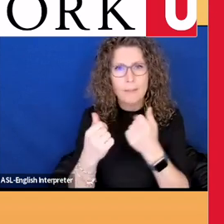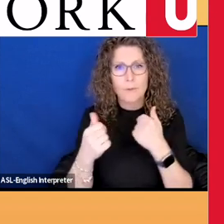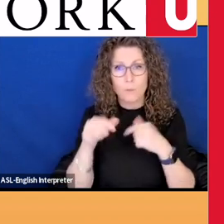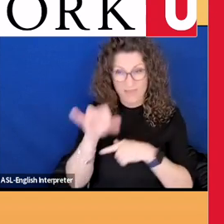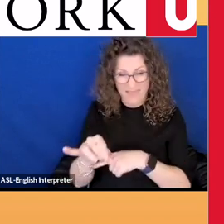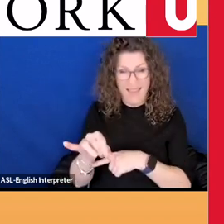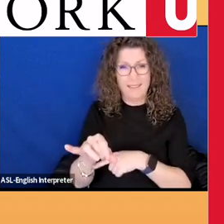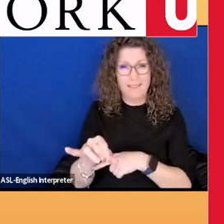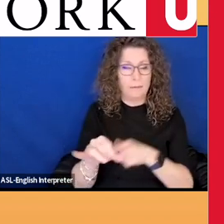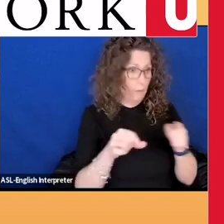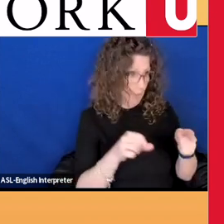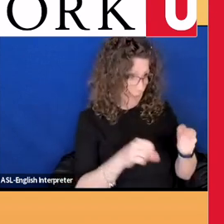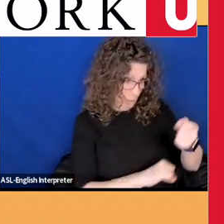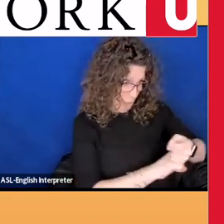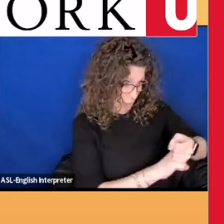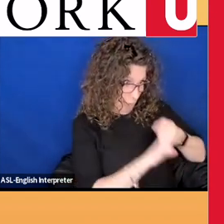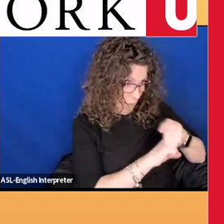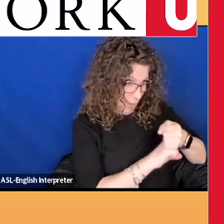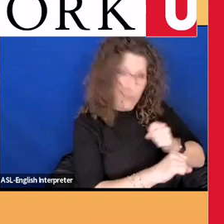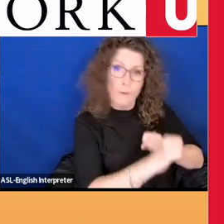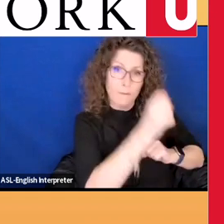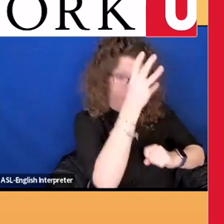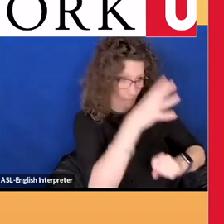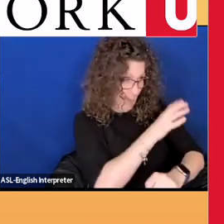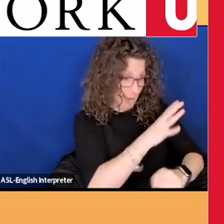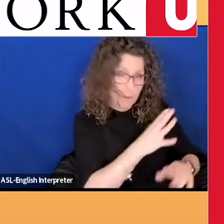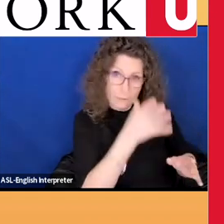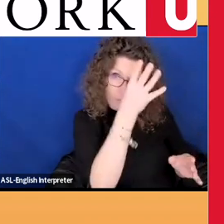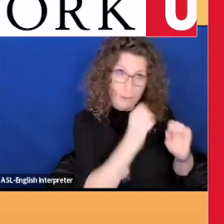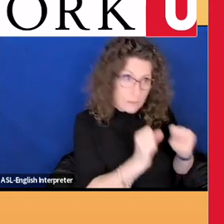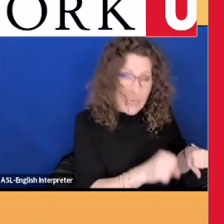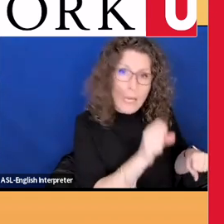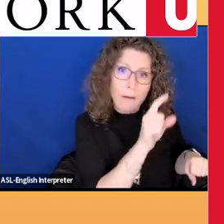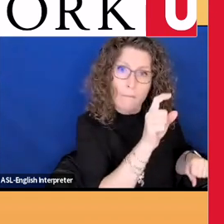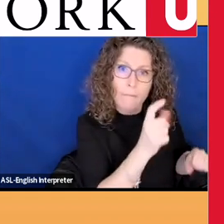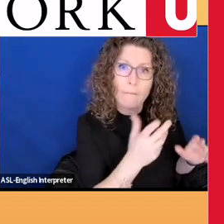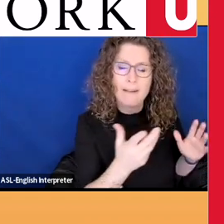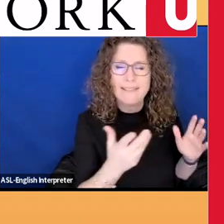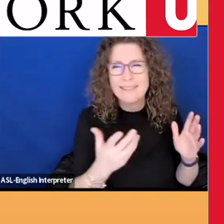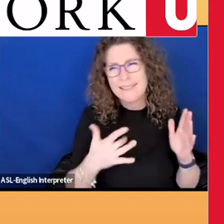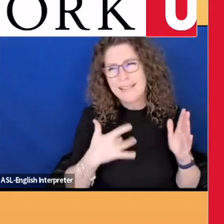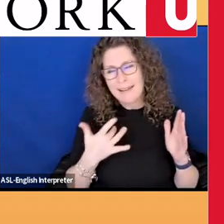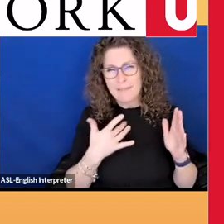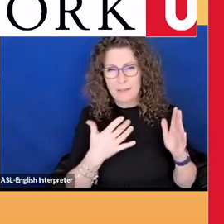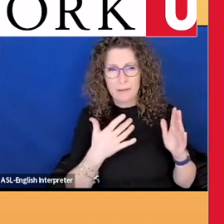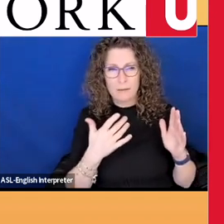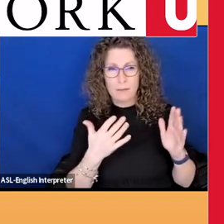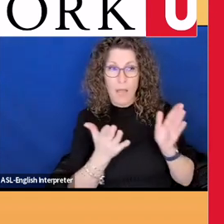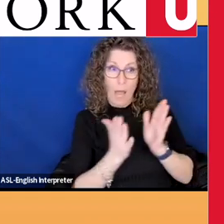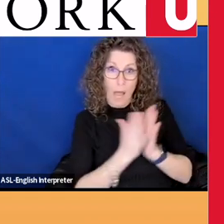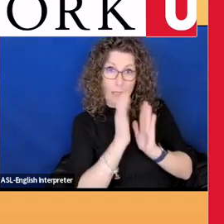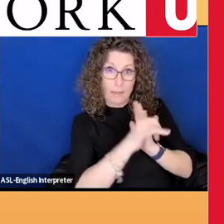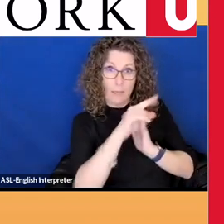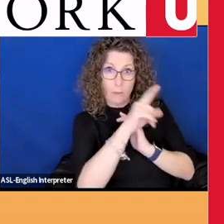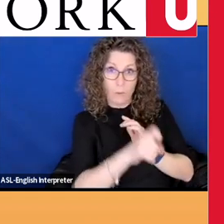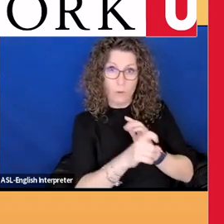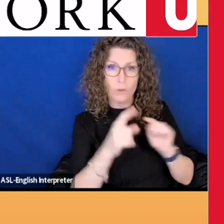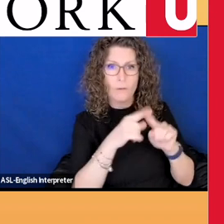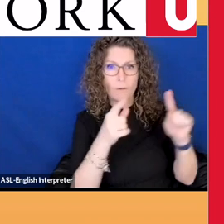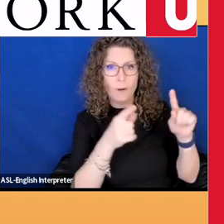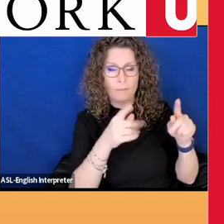to asking the question, can men be feminists? Because I ask the question from a position of relative privilege.